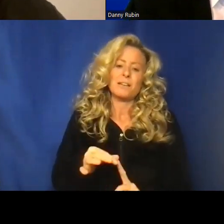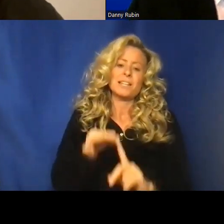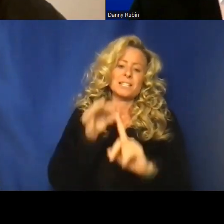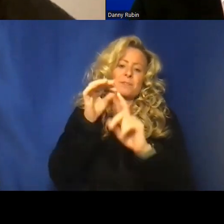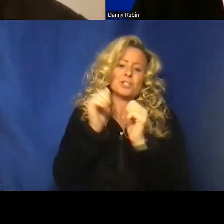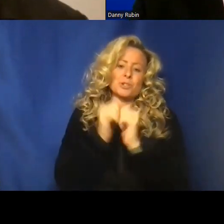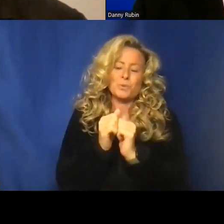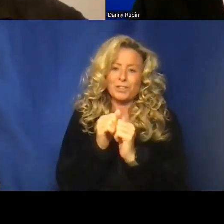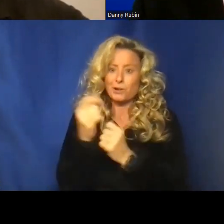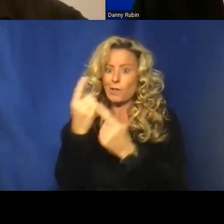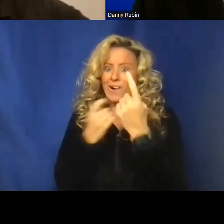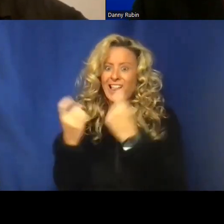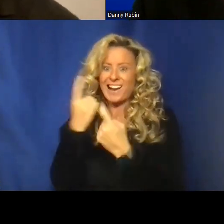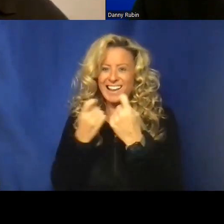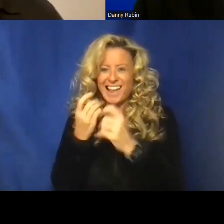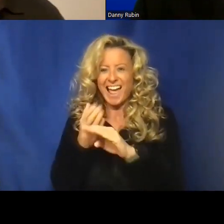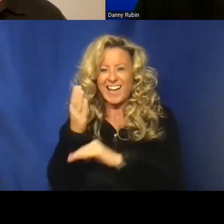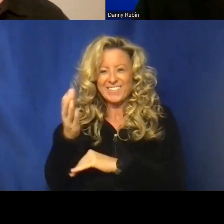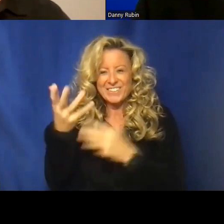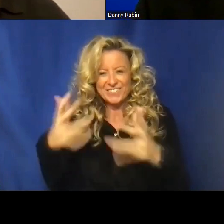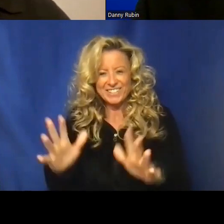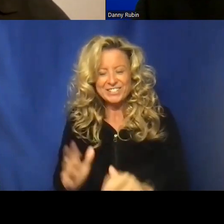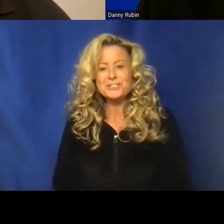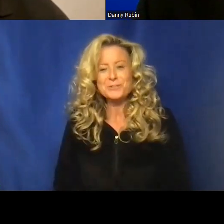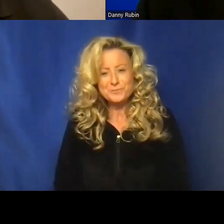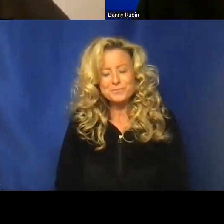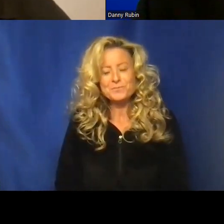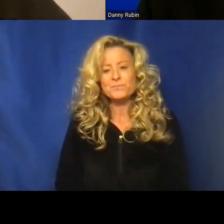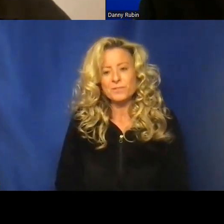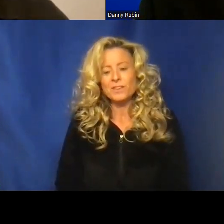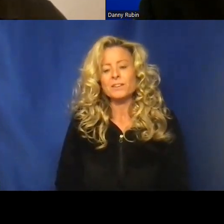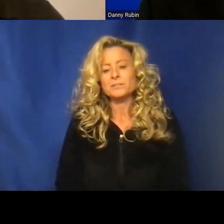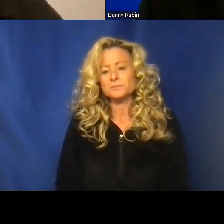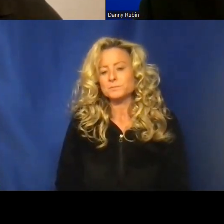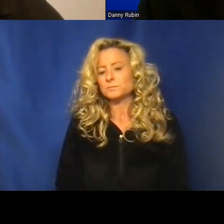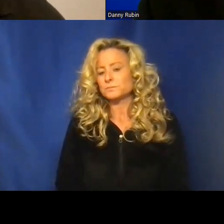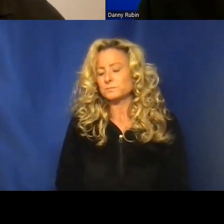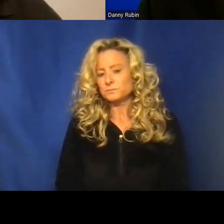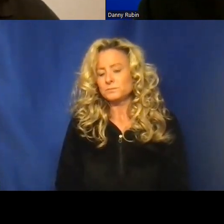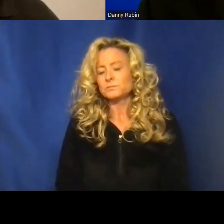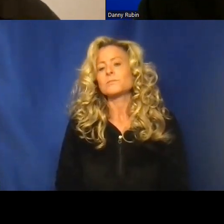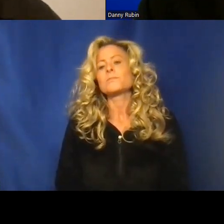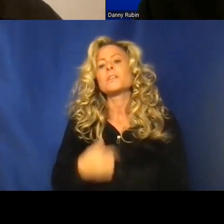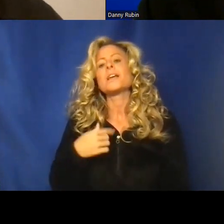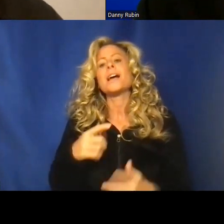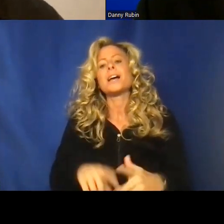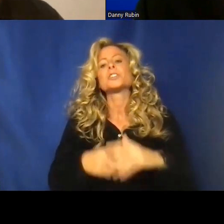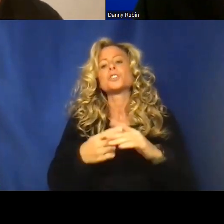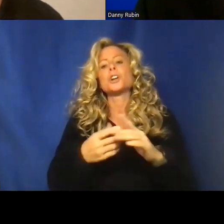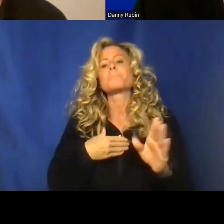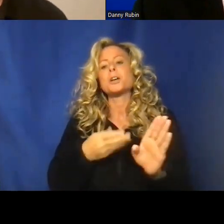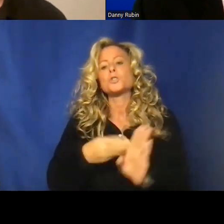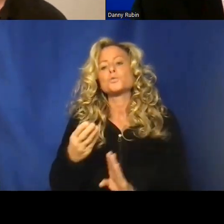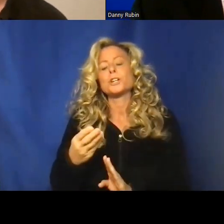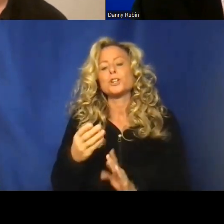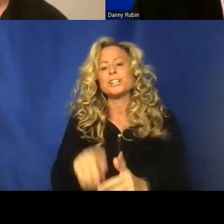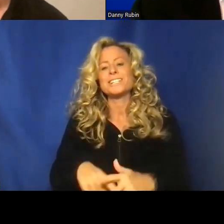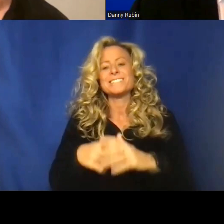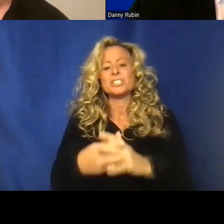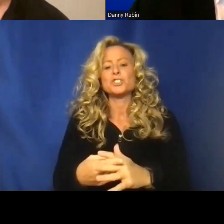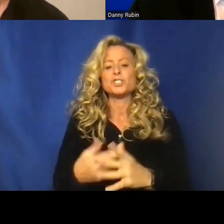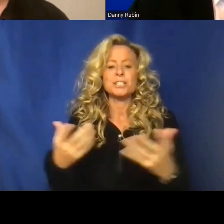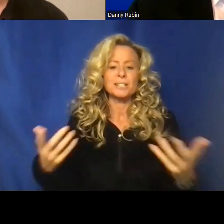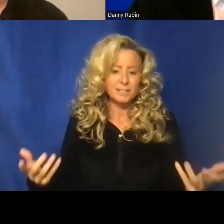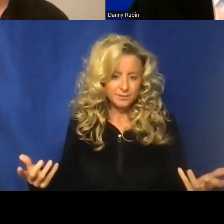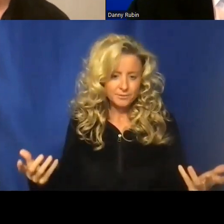the Q&A session afterwards, towards the end. So I started my career initially.